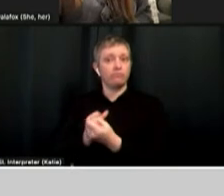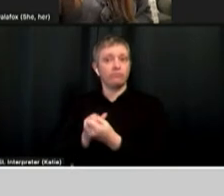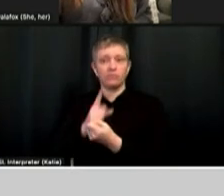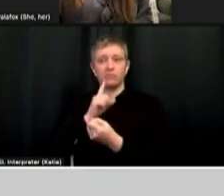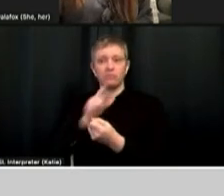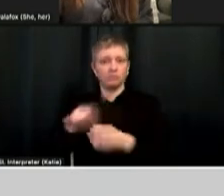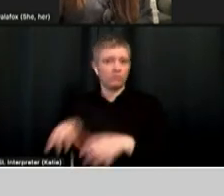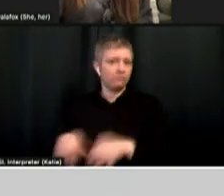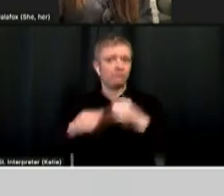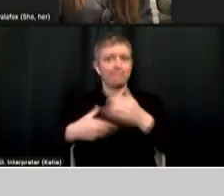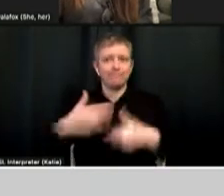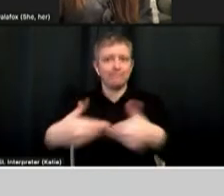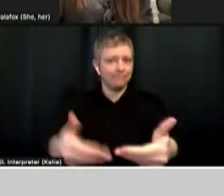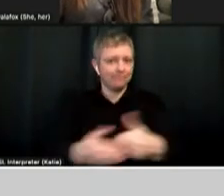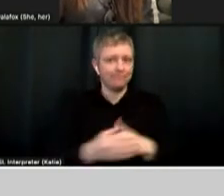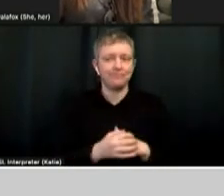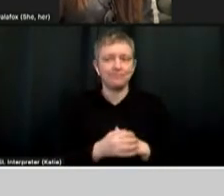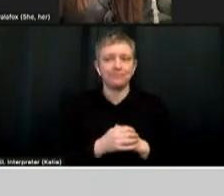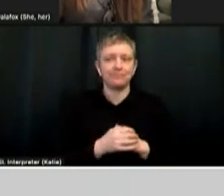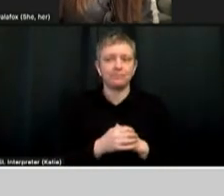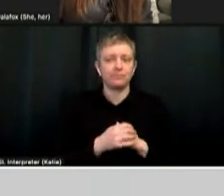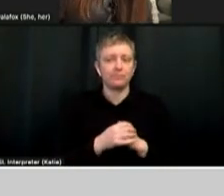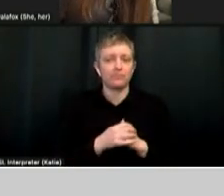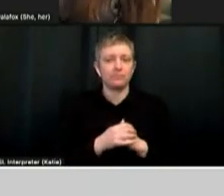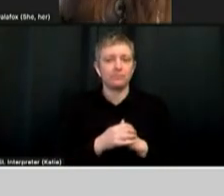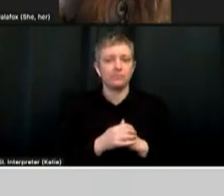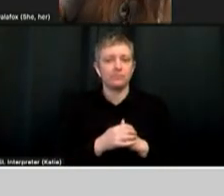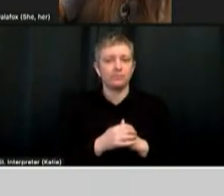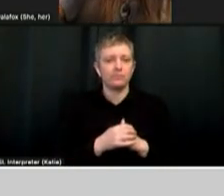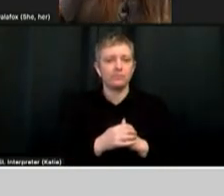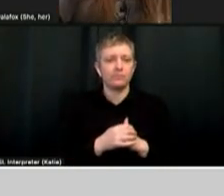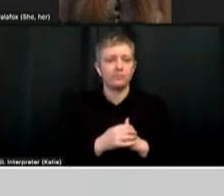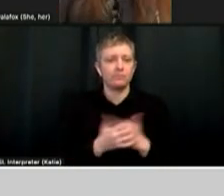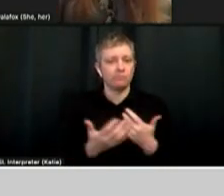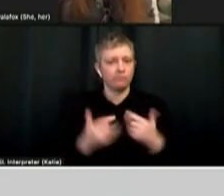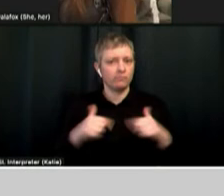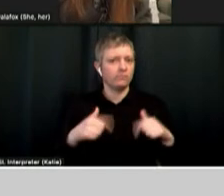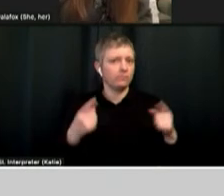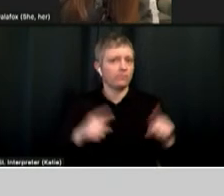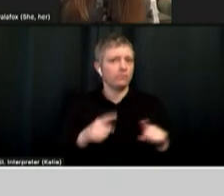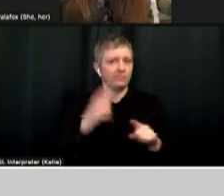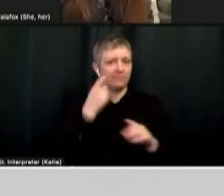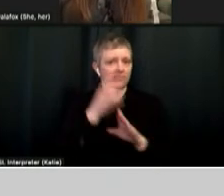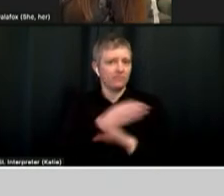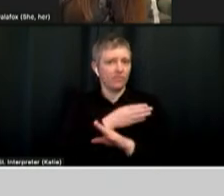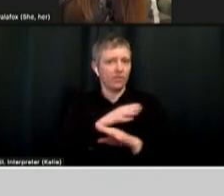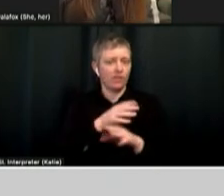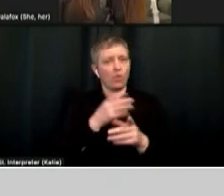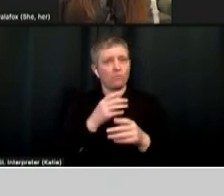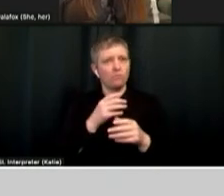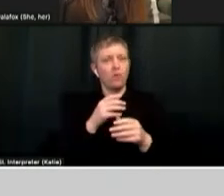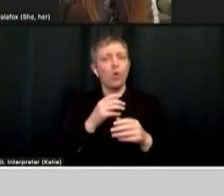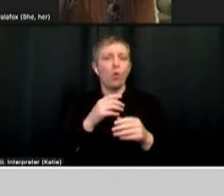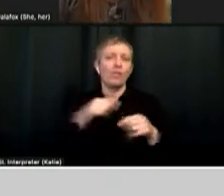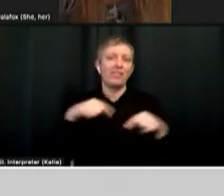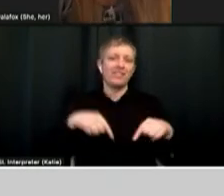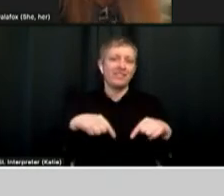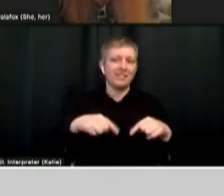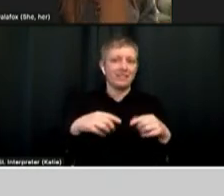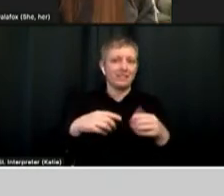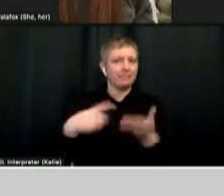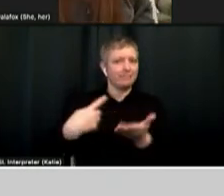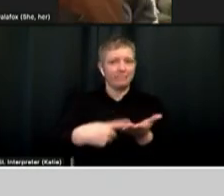One of the challenges is this did come before the Training Advisory Council, but that conversation got bogged down in some of the